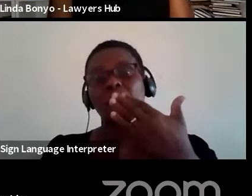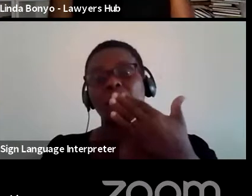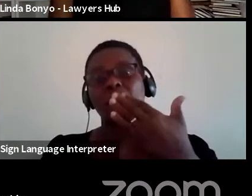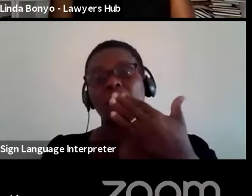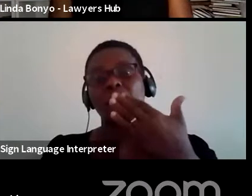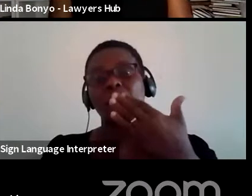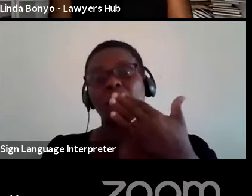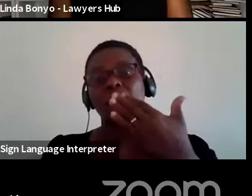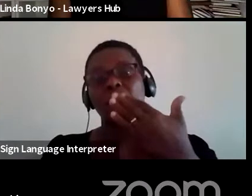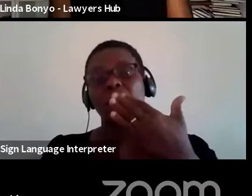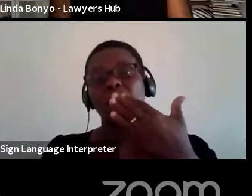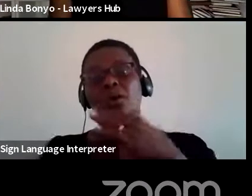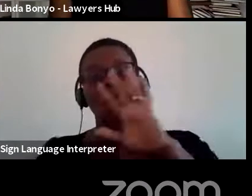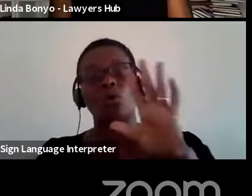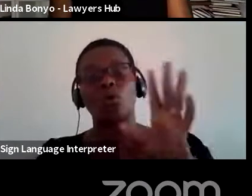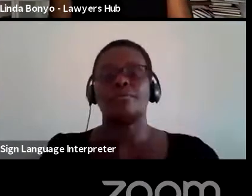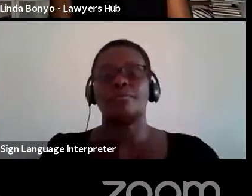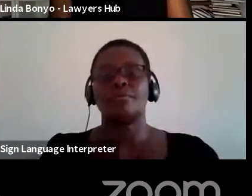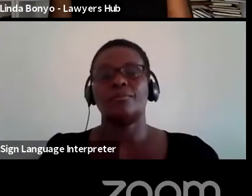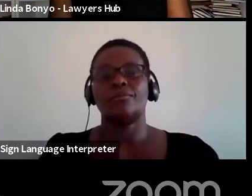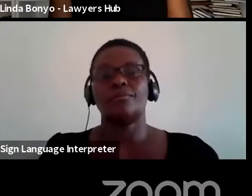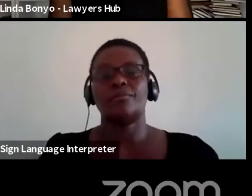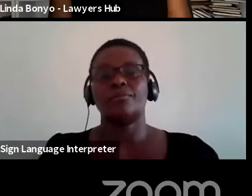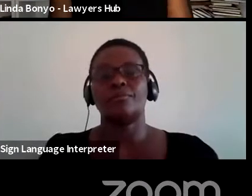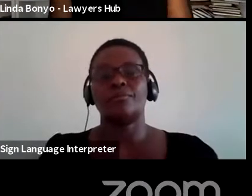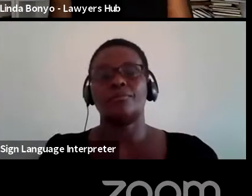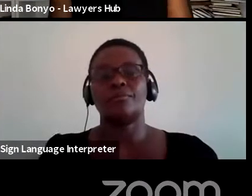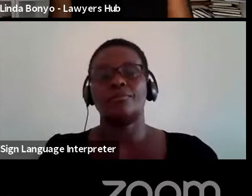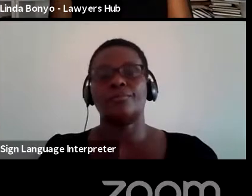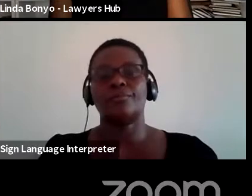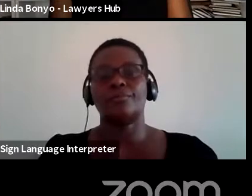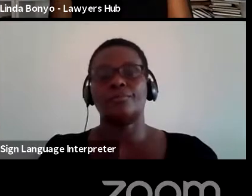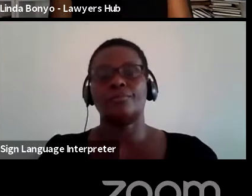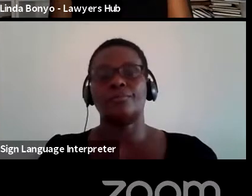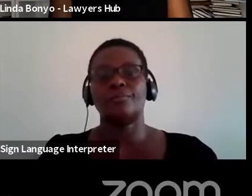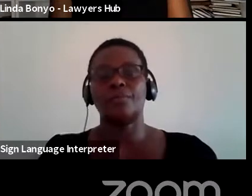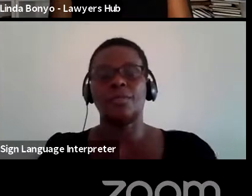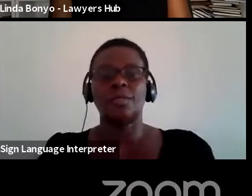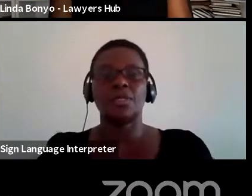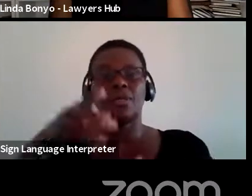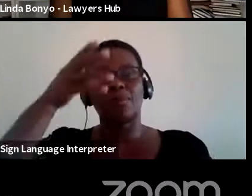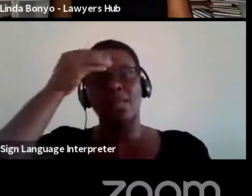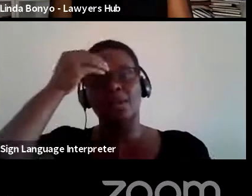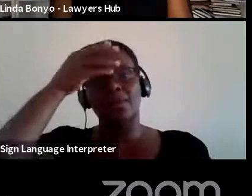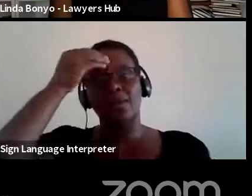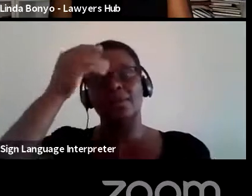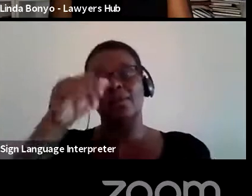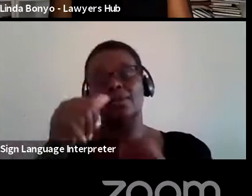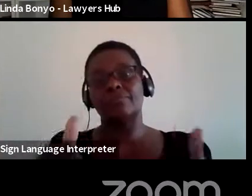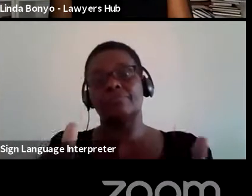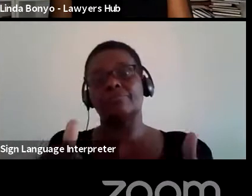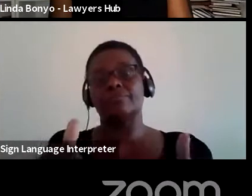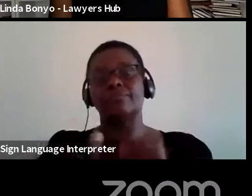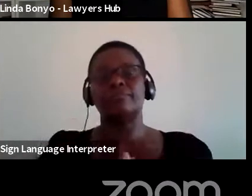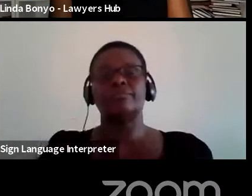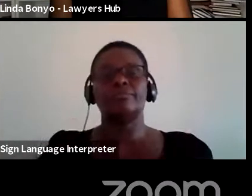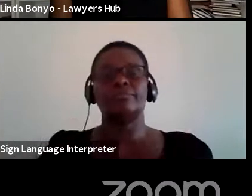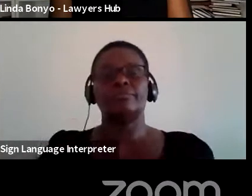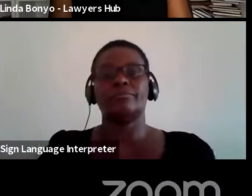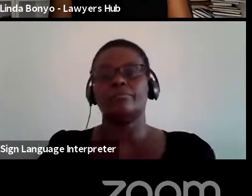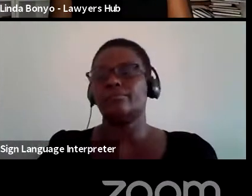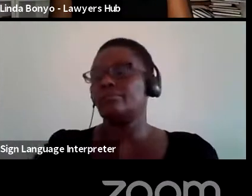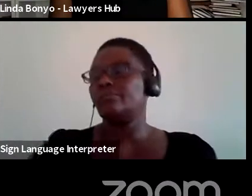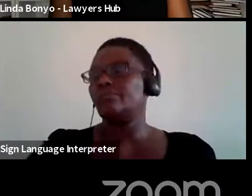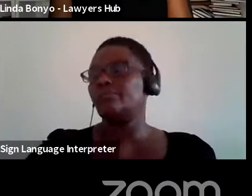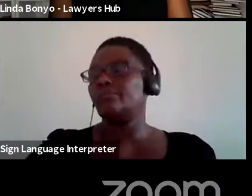We certainly learned a lot, and we are of the view that the consultations will allow really important considerations to be raised going forward, which will no